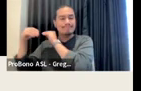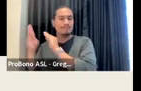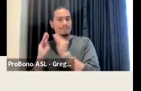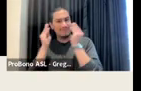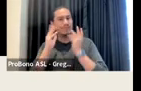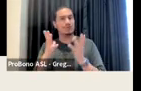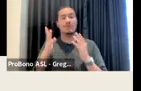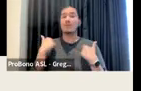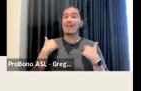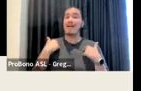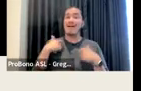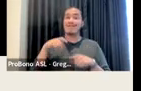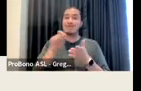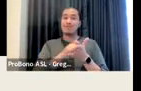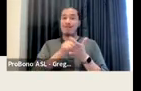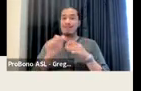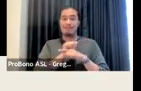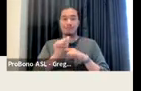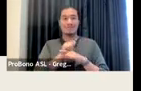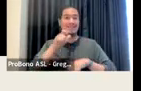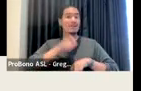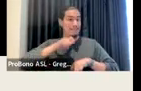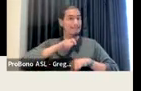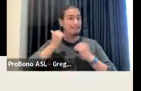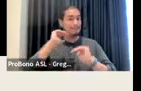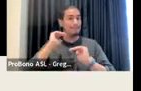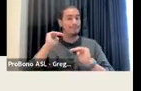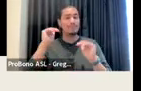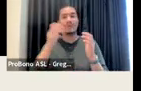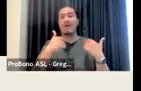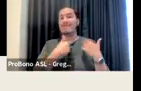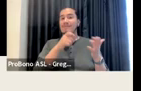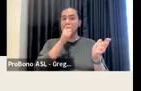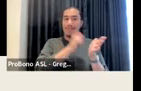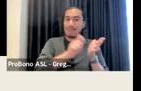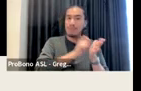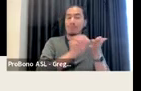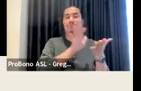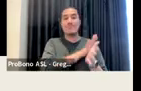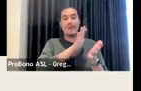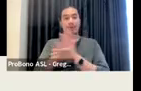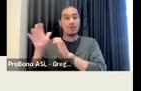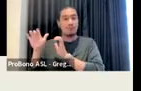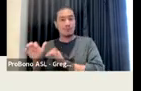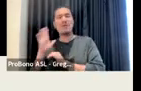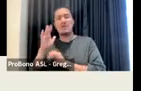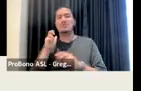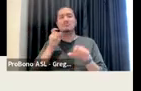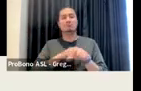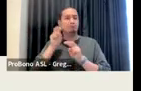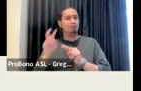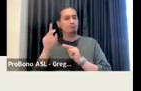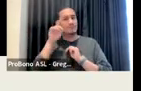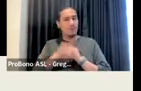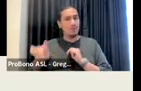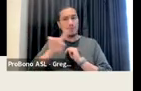timed writing exercises. So please, if you can, if you have a pencil and paper, a computer, I will keep track of time for you. And then in the end,